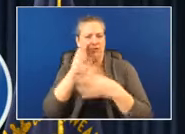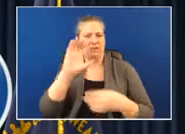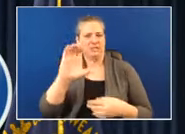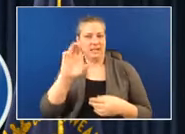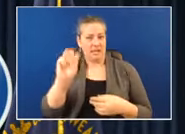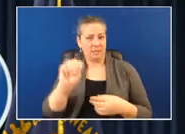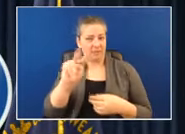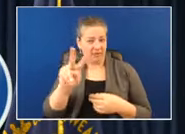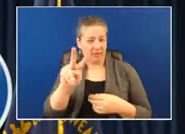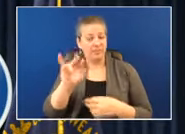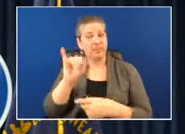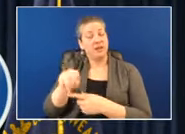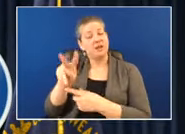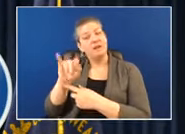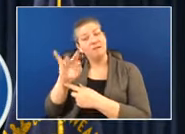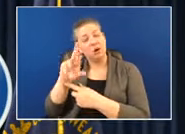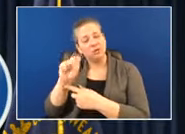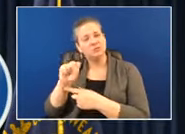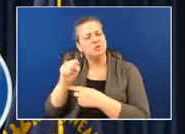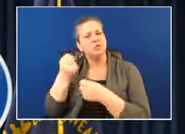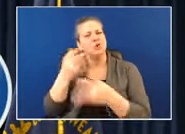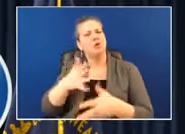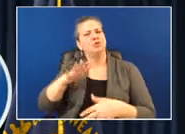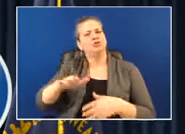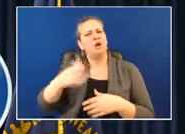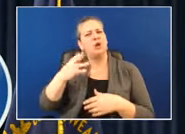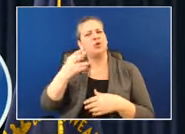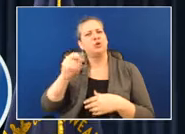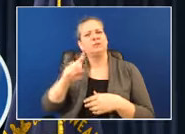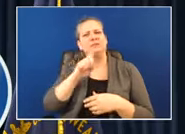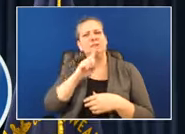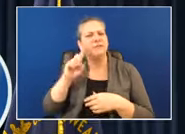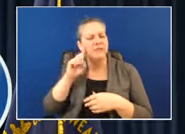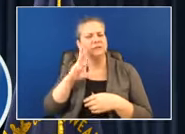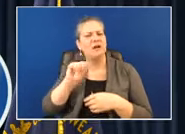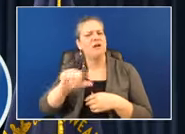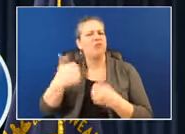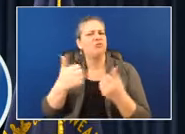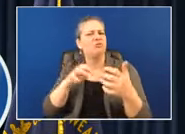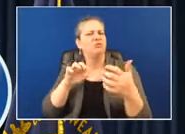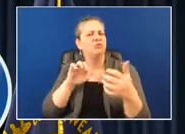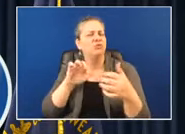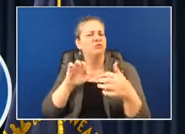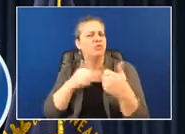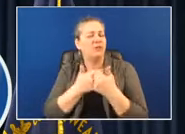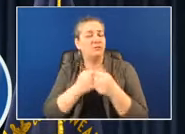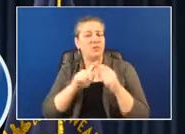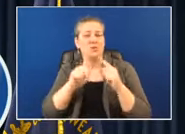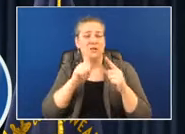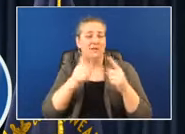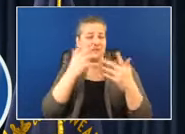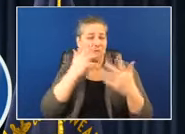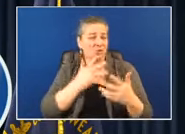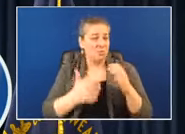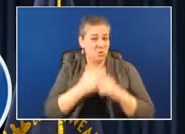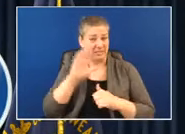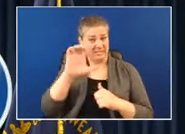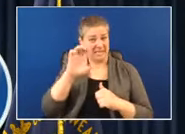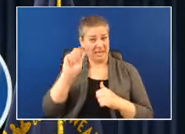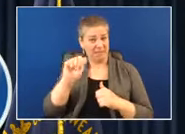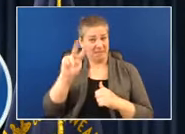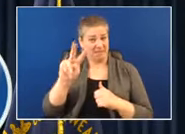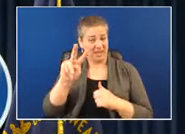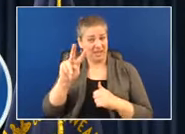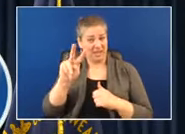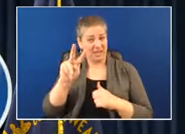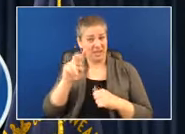virus that can cause childhood deafness and other health challenges, but unfortunately, most CMV infections are not